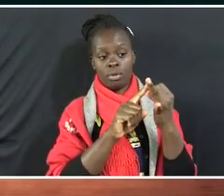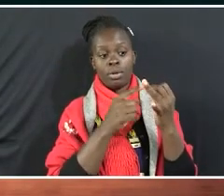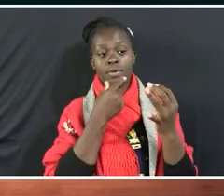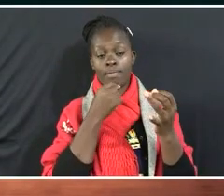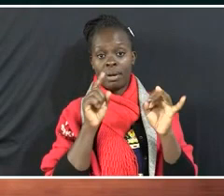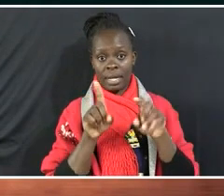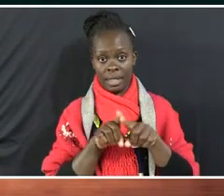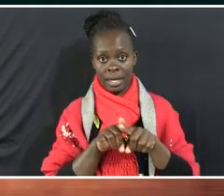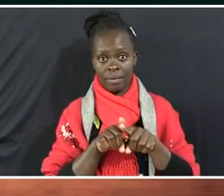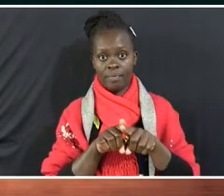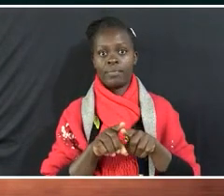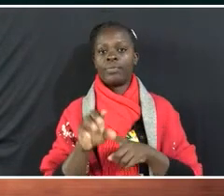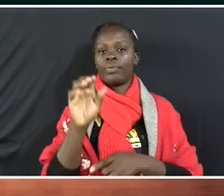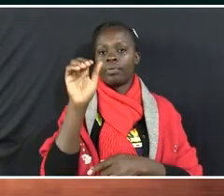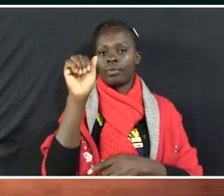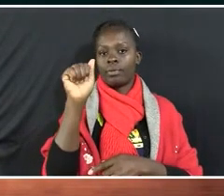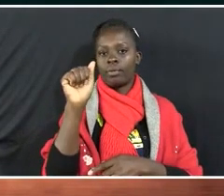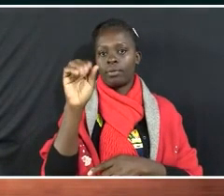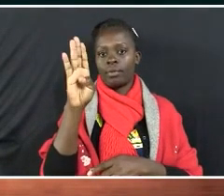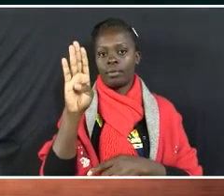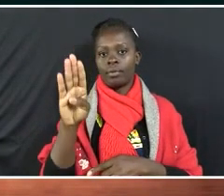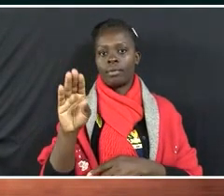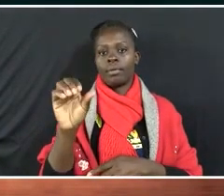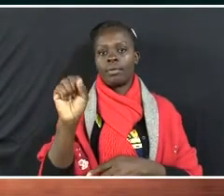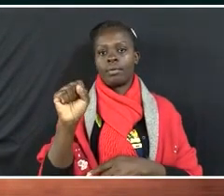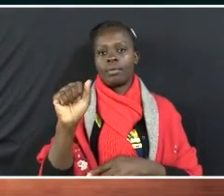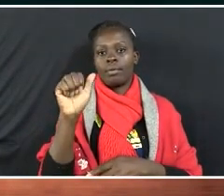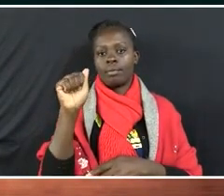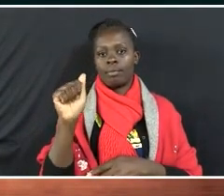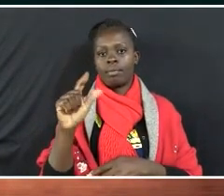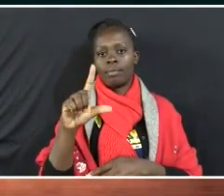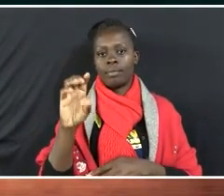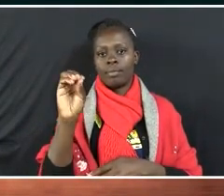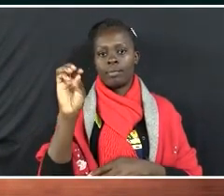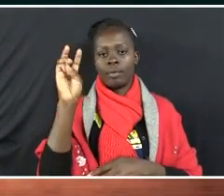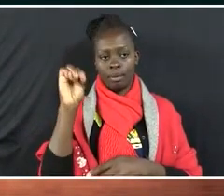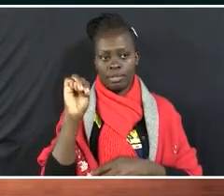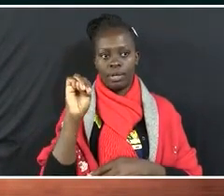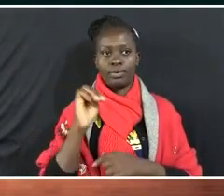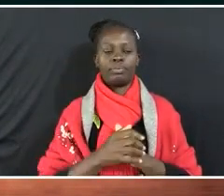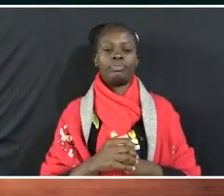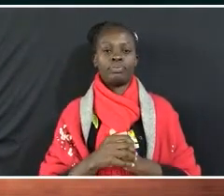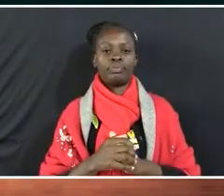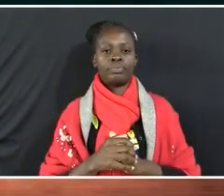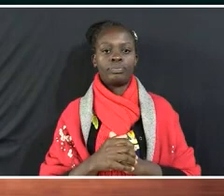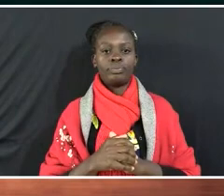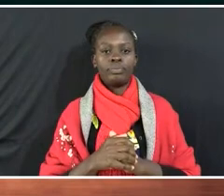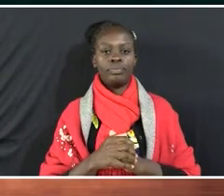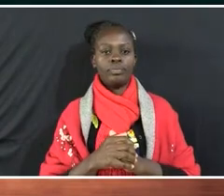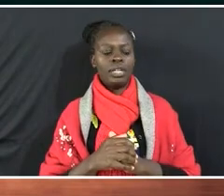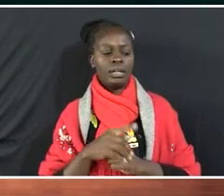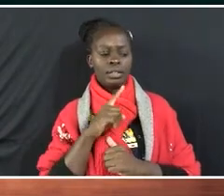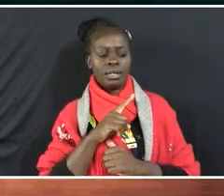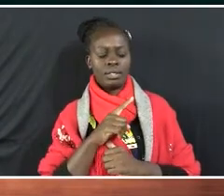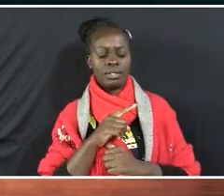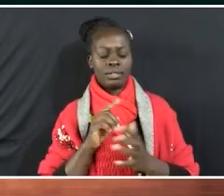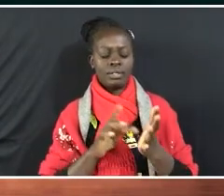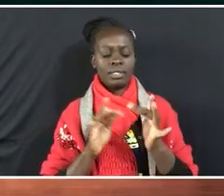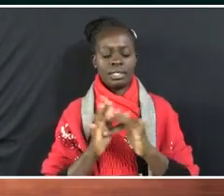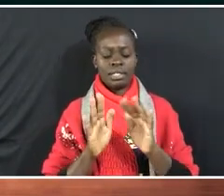smite Amnon when his heart is merry with wine. Smite him and kill him. Fear not. Be courageous. Be